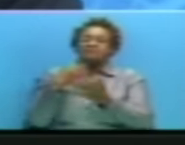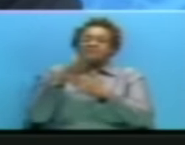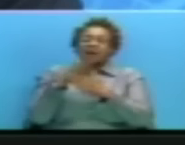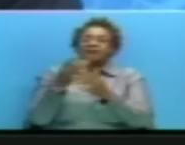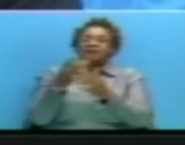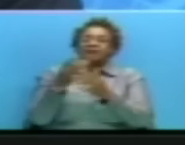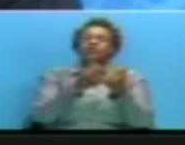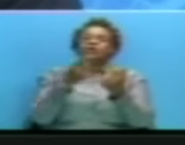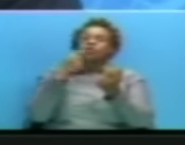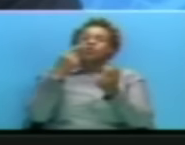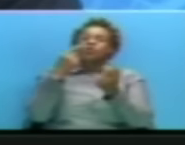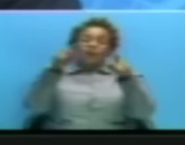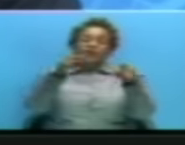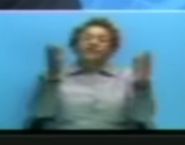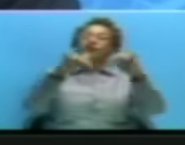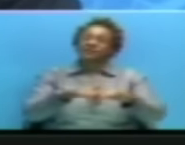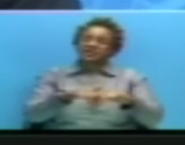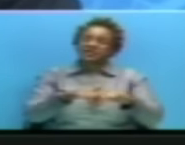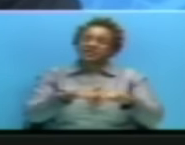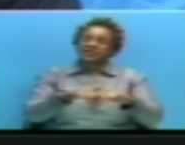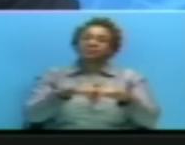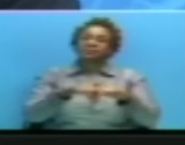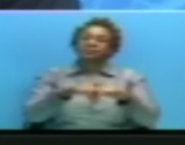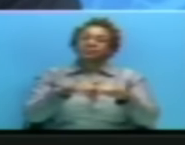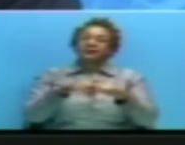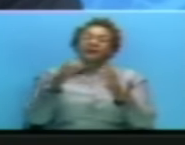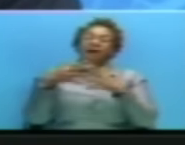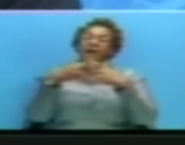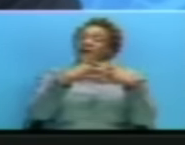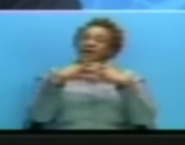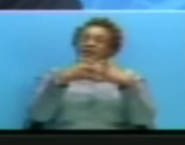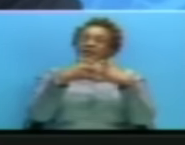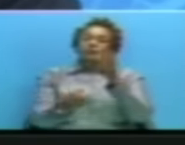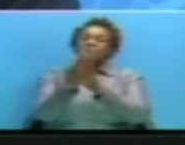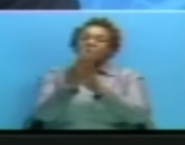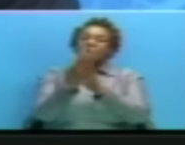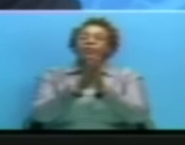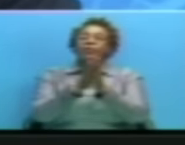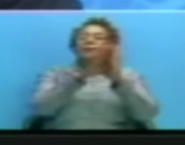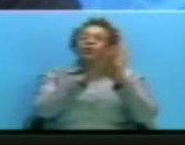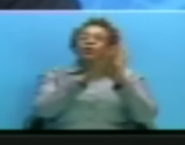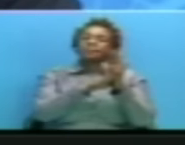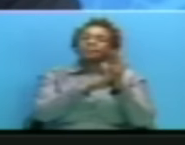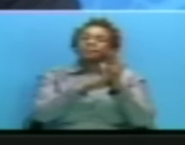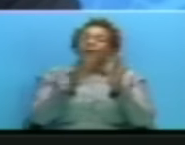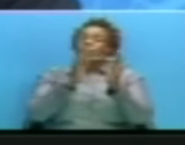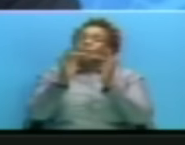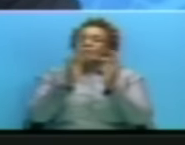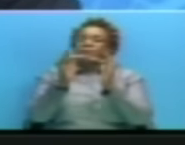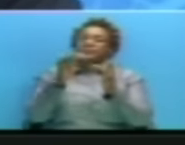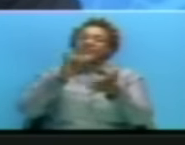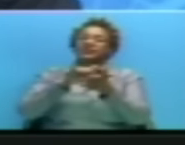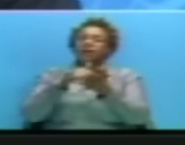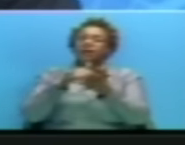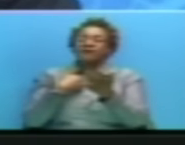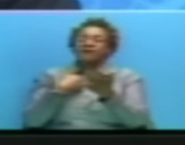who are attending a conference in California to come up with a program we are calling Web Rangers that is covering